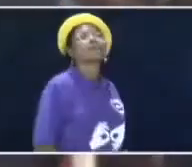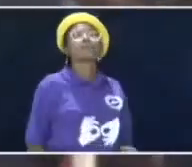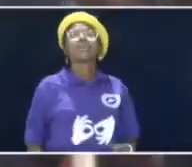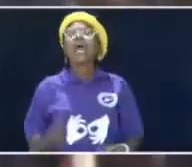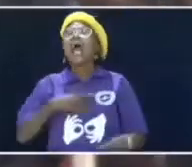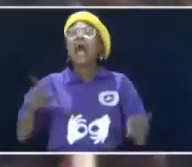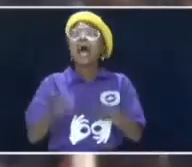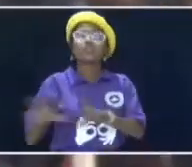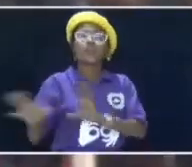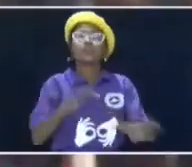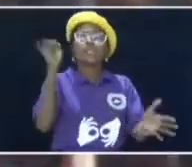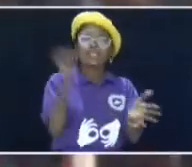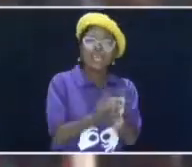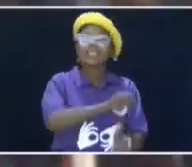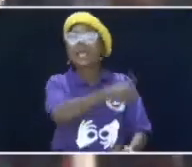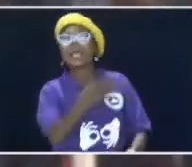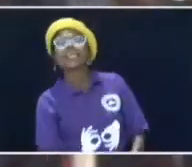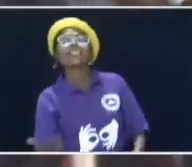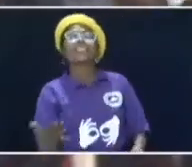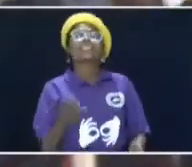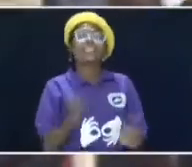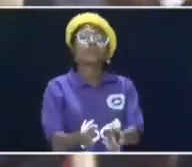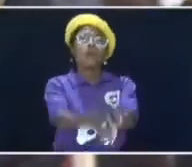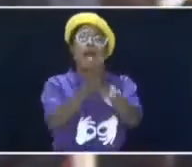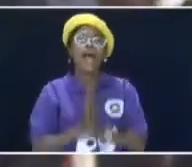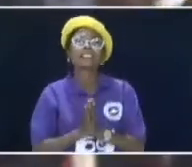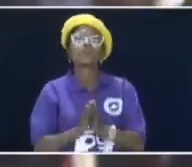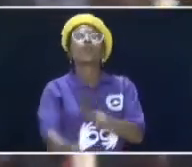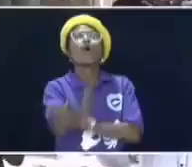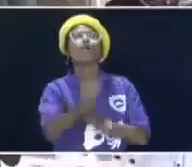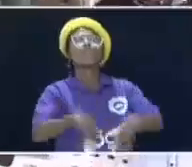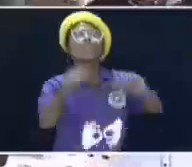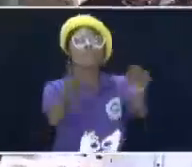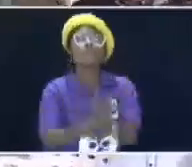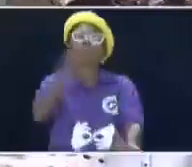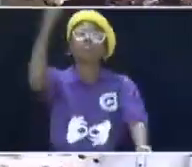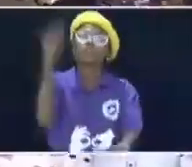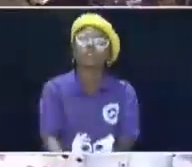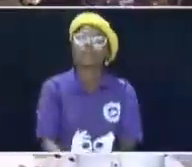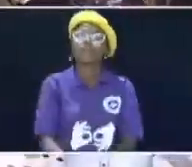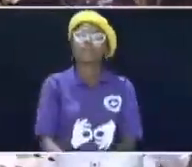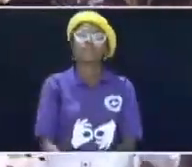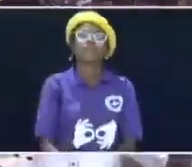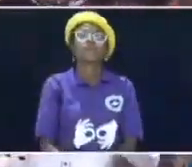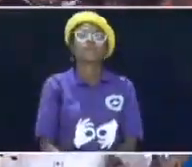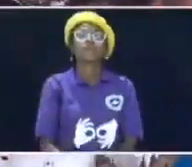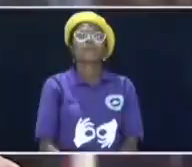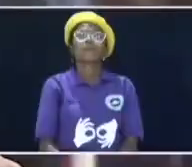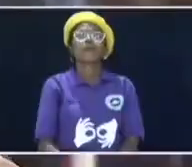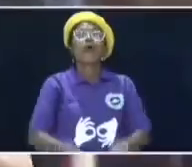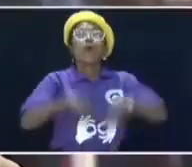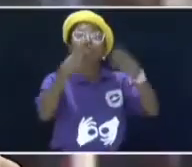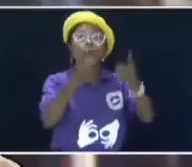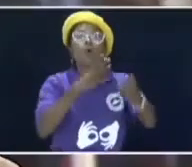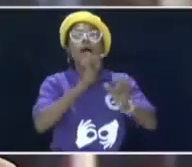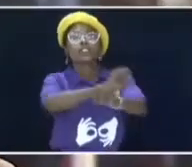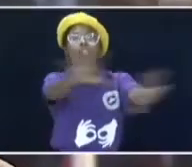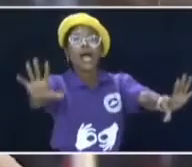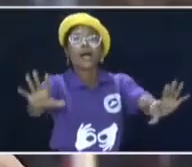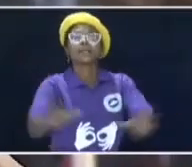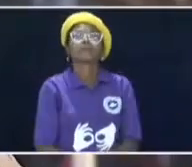as you are doing that, anything you ask, God will give to you in the mighty name of the Lord Jesus. Go and